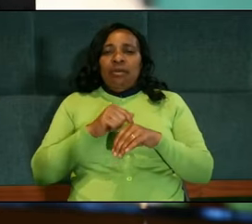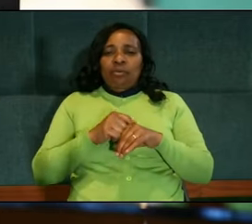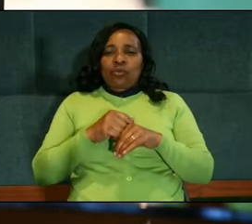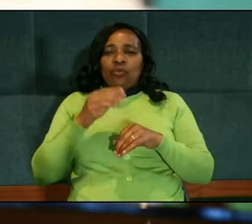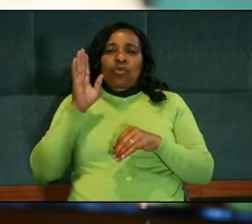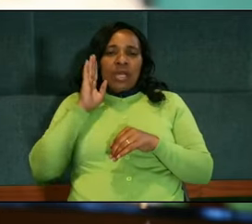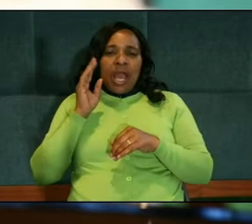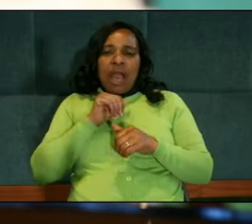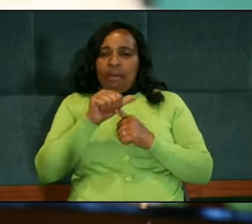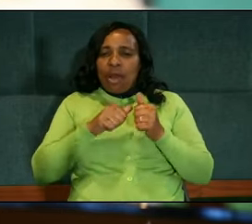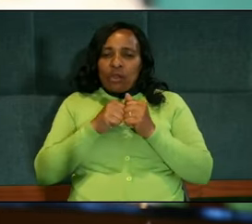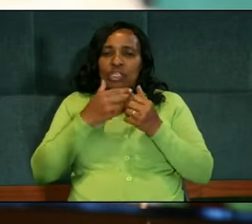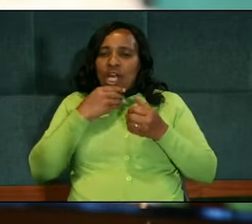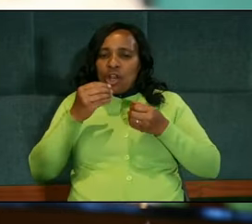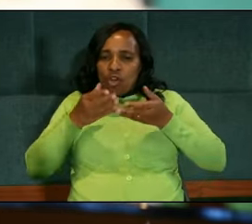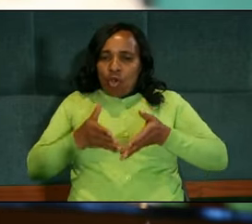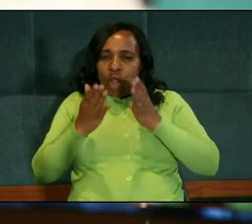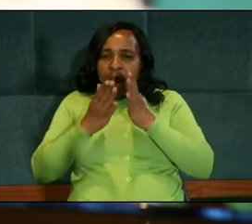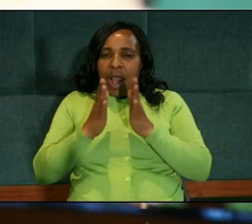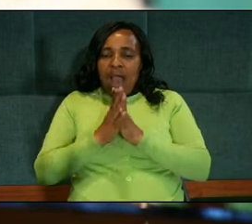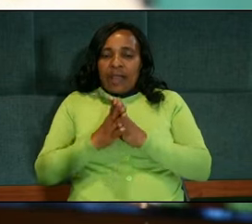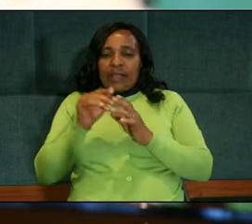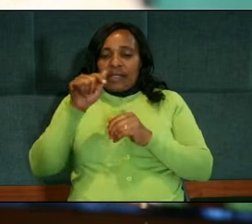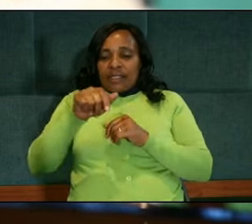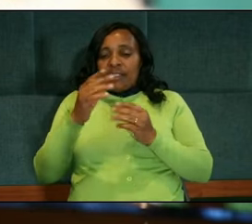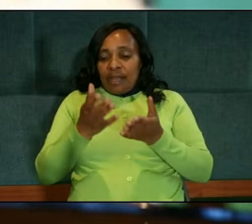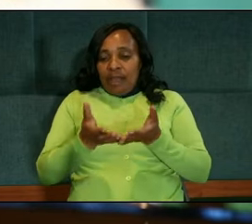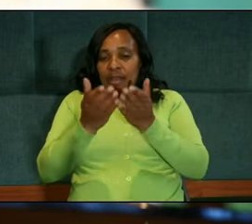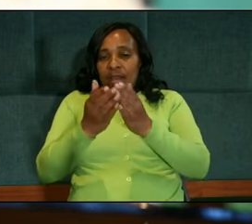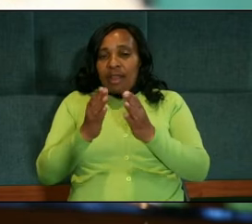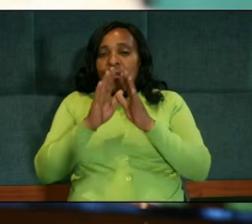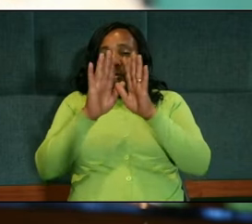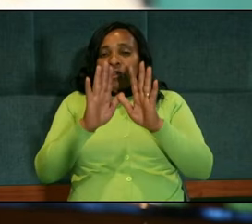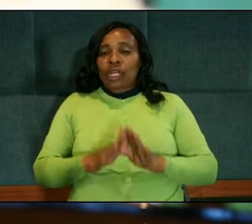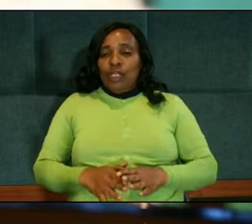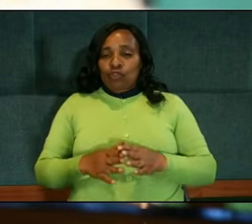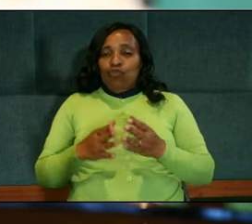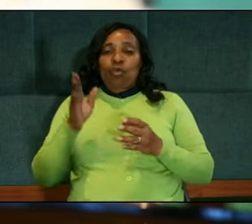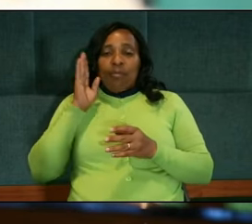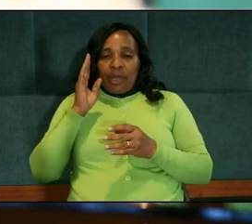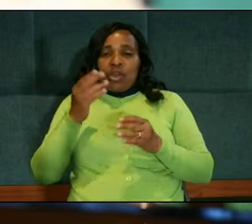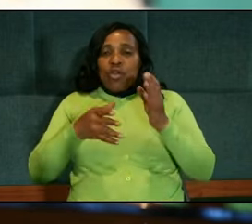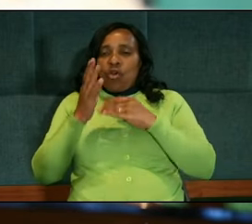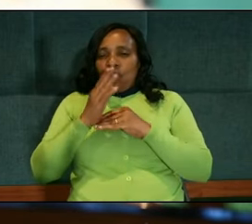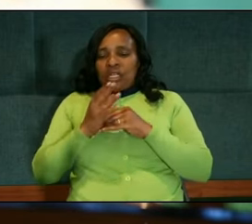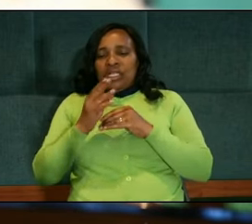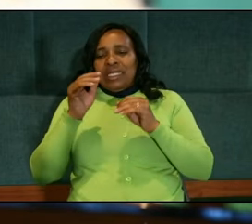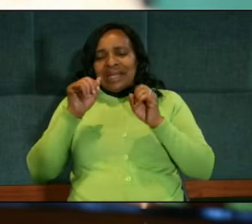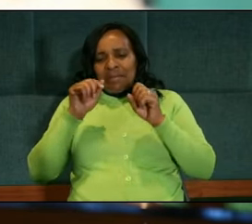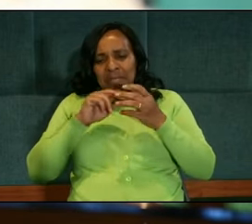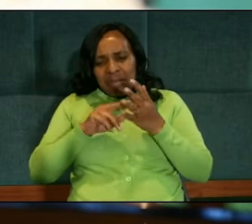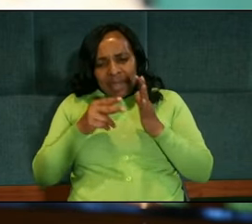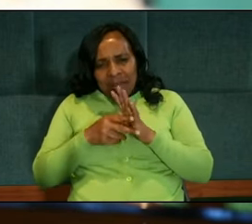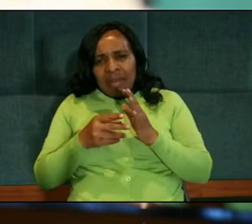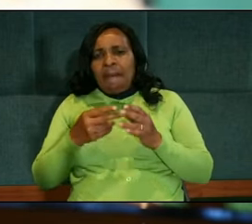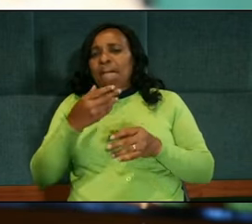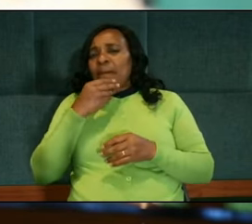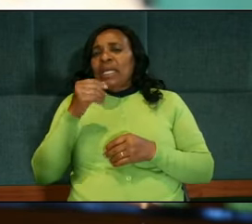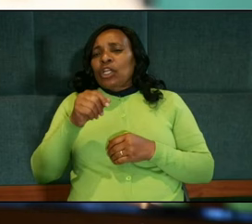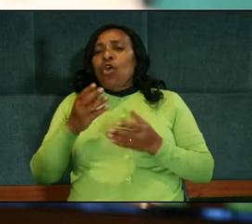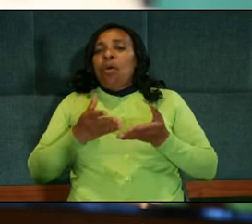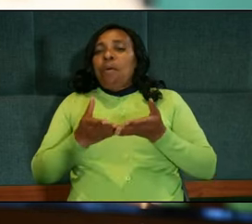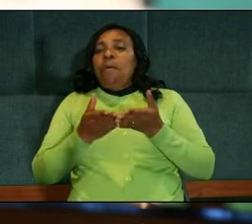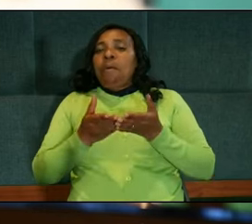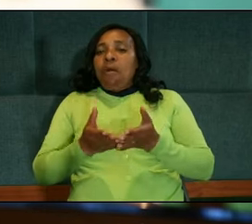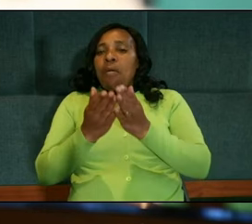ark. He understood that it is important to obey God. Noah obeyed God and got into the ark. Noah's family obeyed